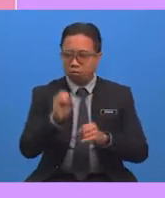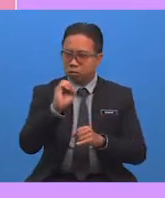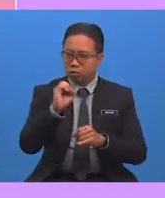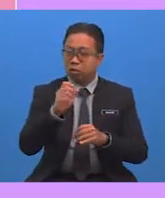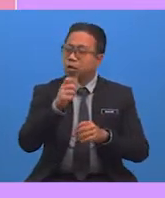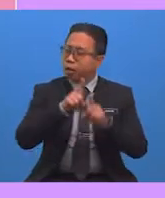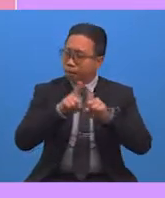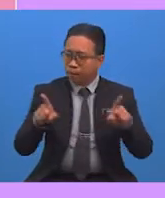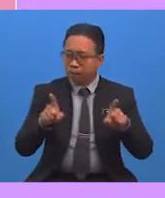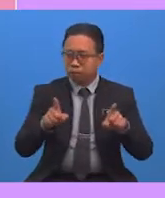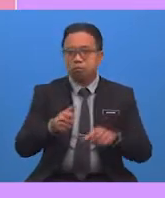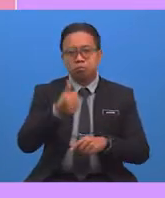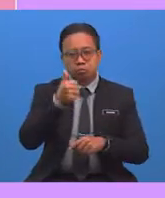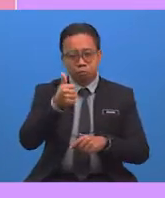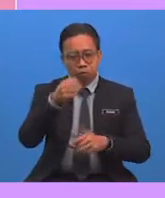successful in life.